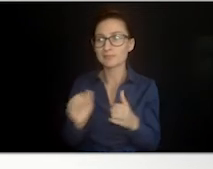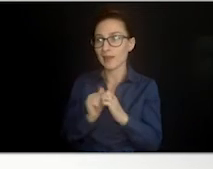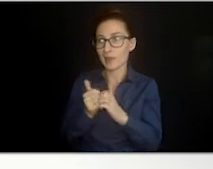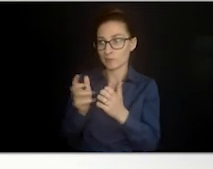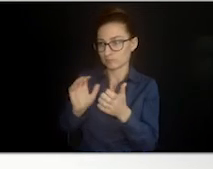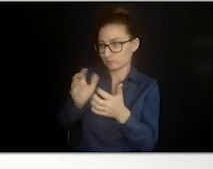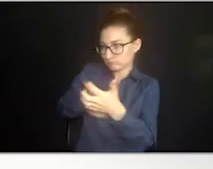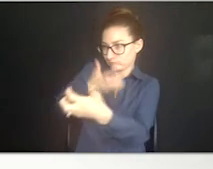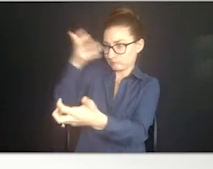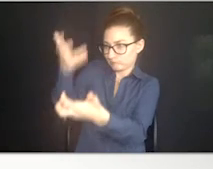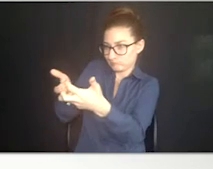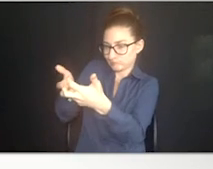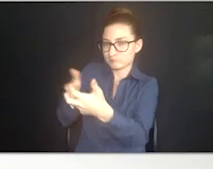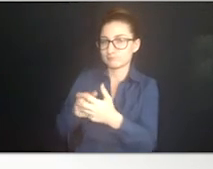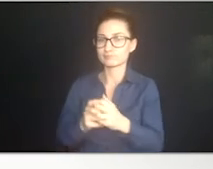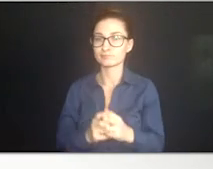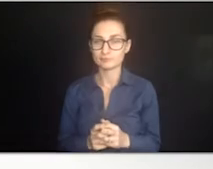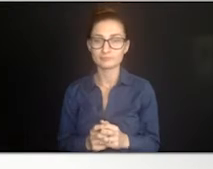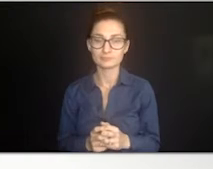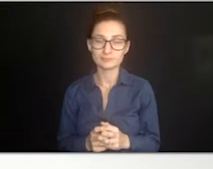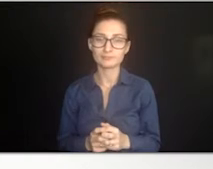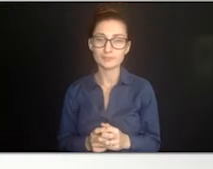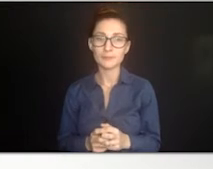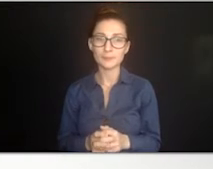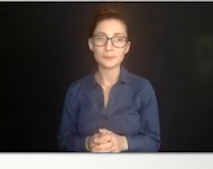can help them.